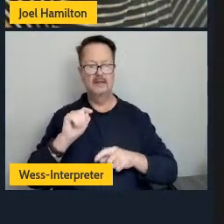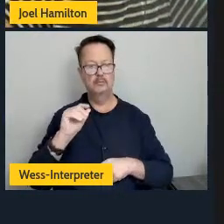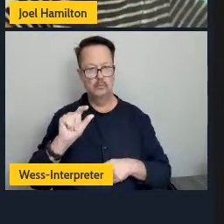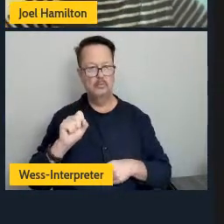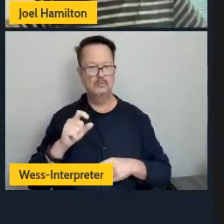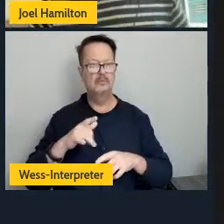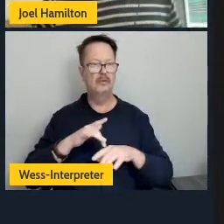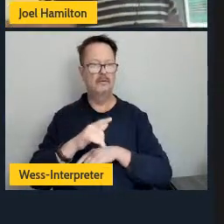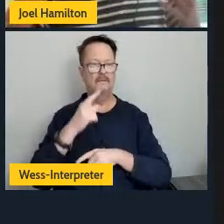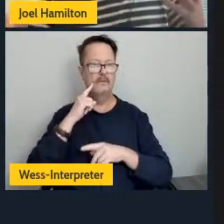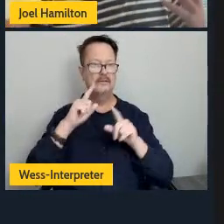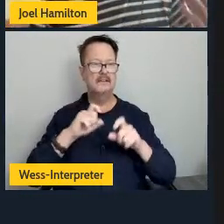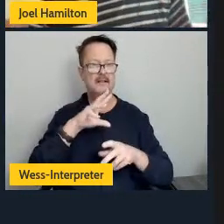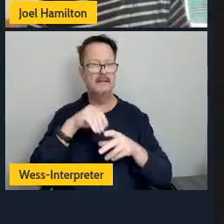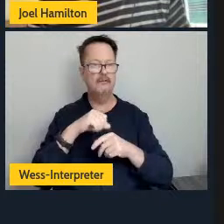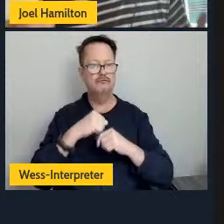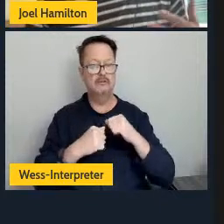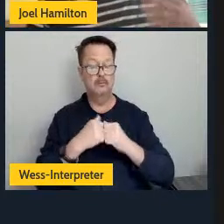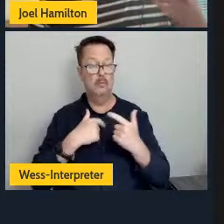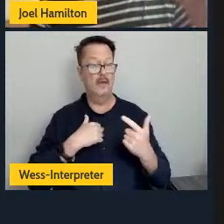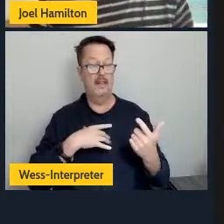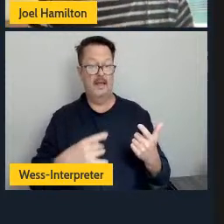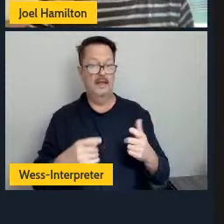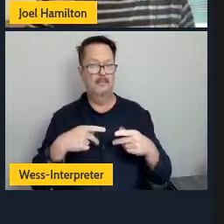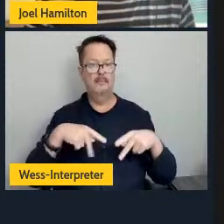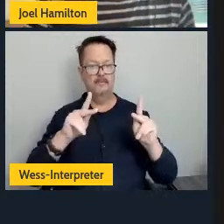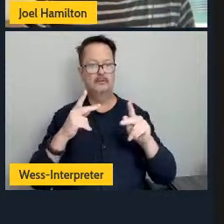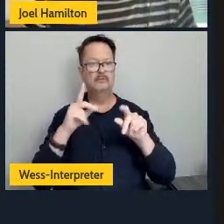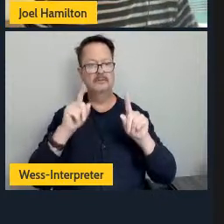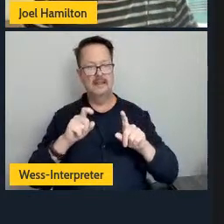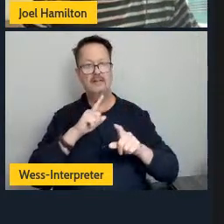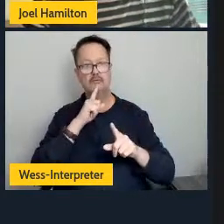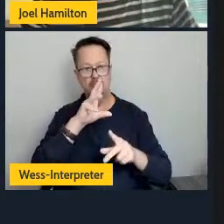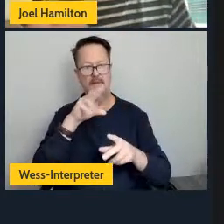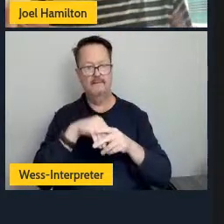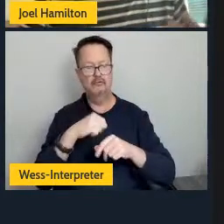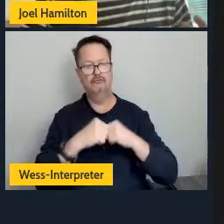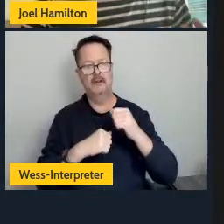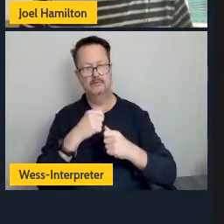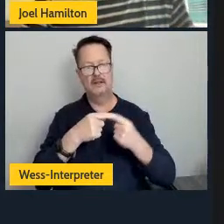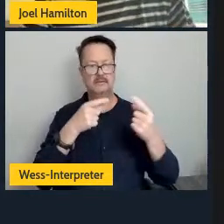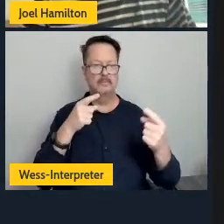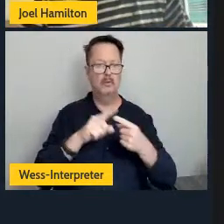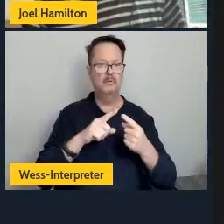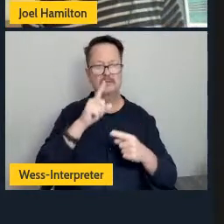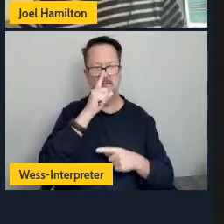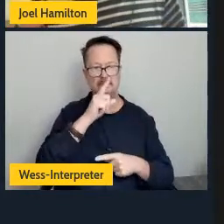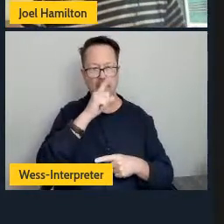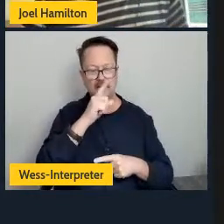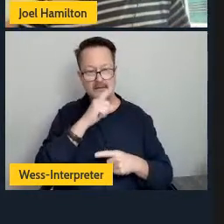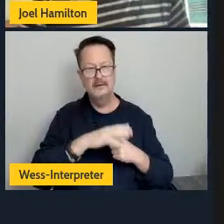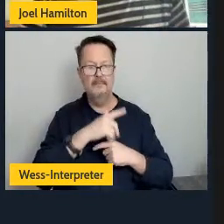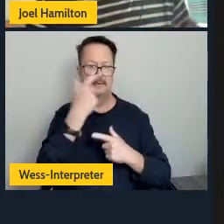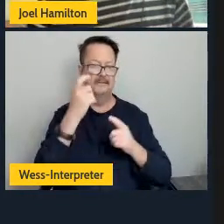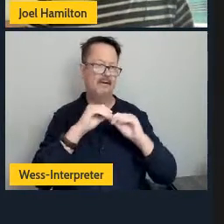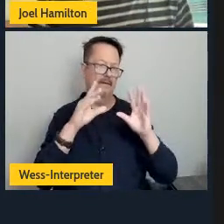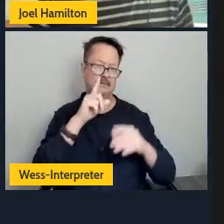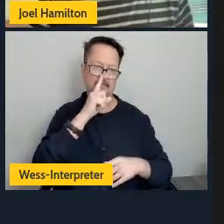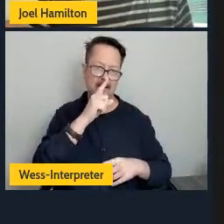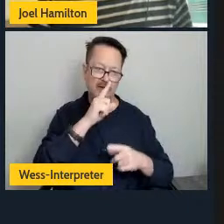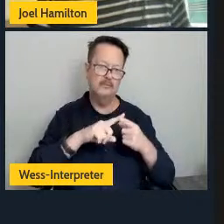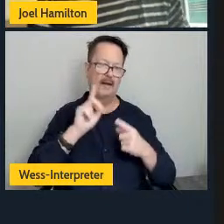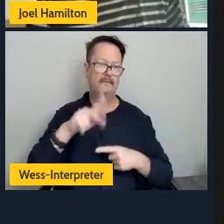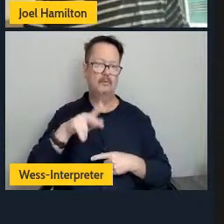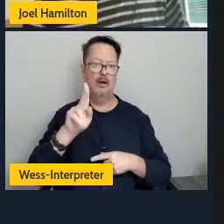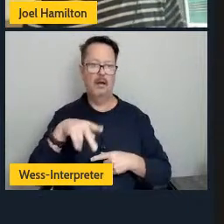serverless infrastructure. What I quite like about it is it allows you to test on the real infrastructure as opposed to just mocking. Because obviously mocks need to be updated